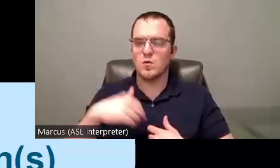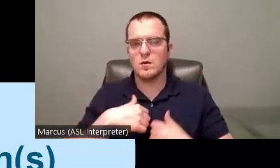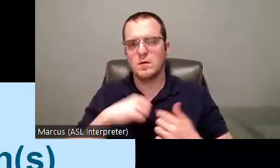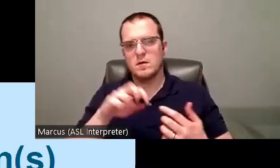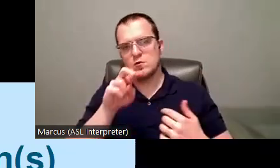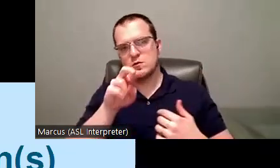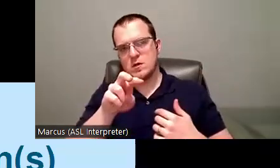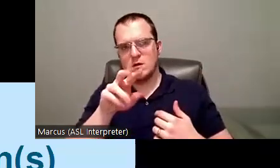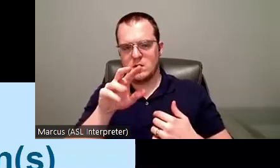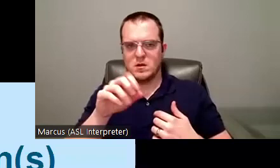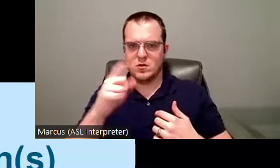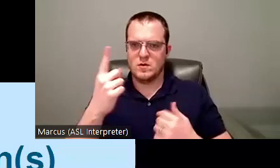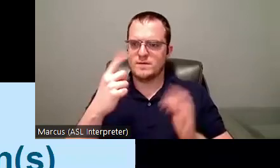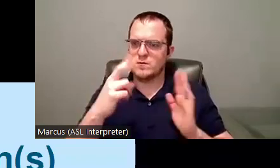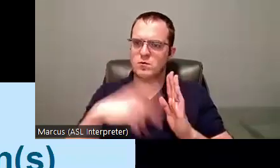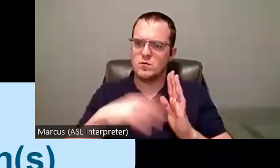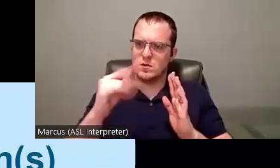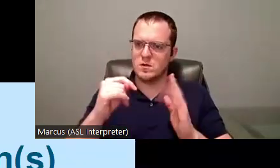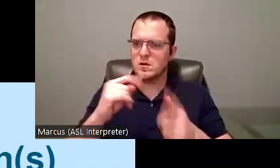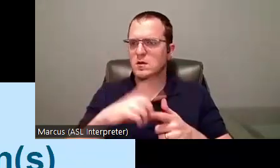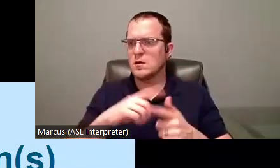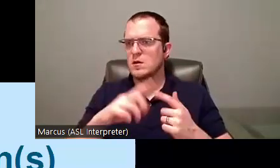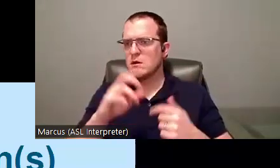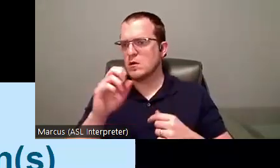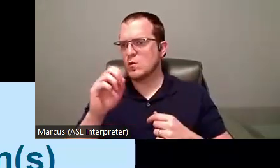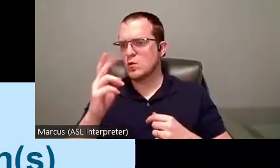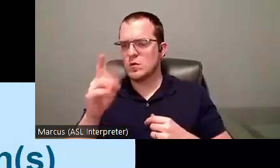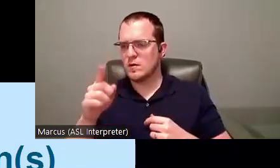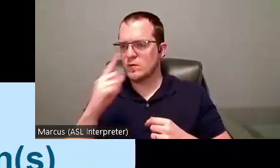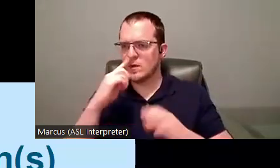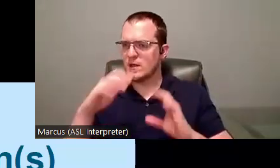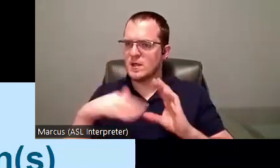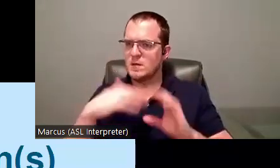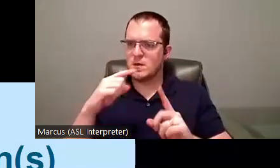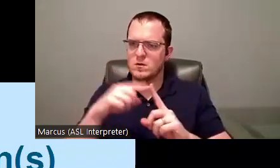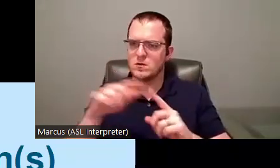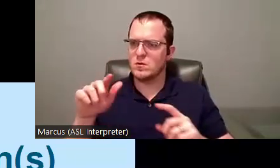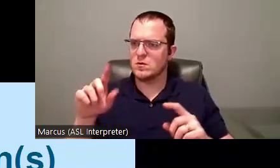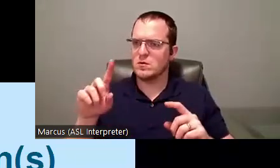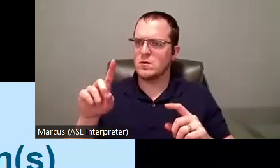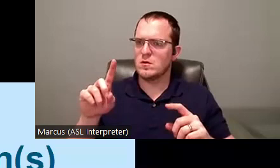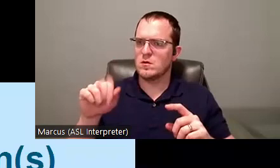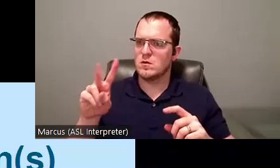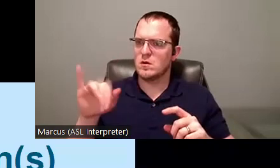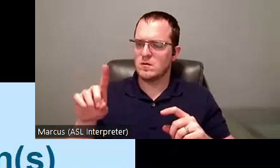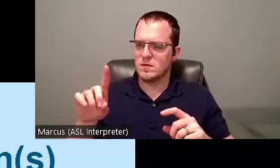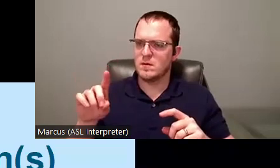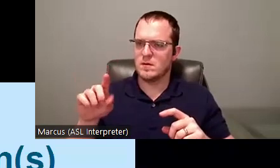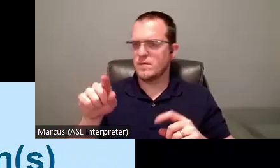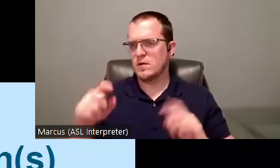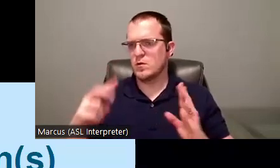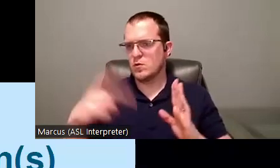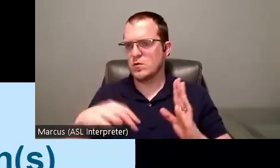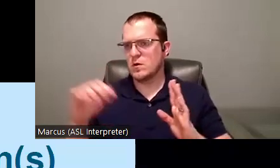and could have someone read it, or if you are able to email it to David, Yeah. he could read it as